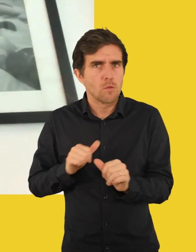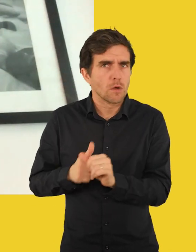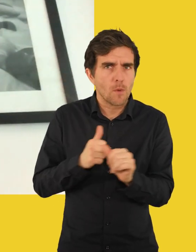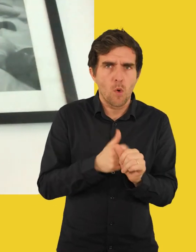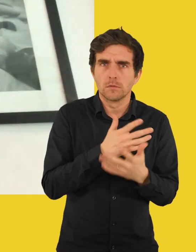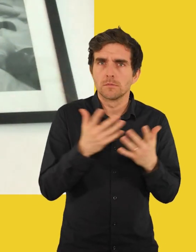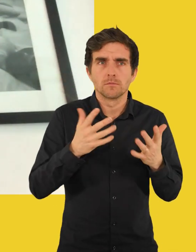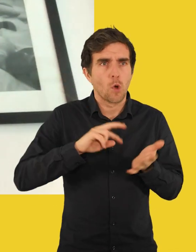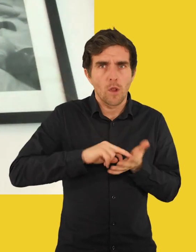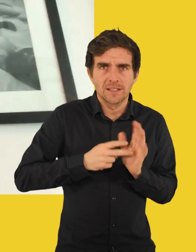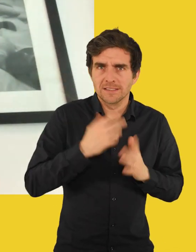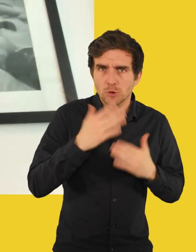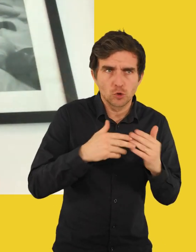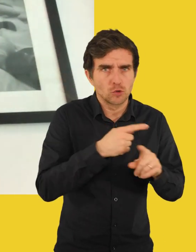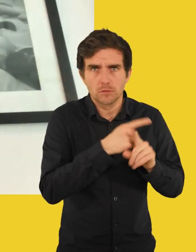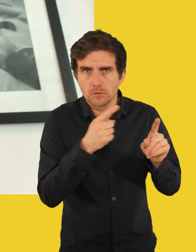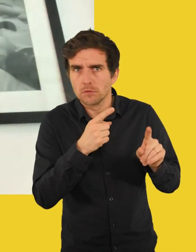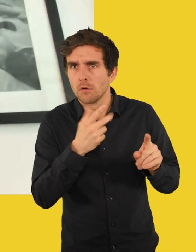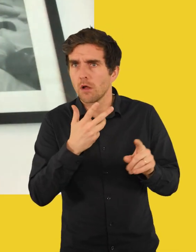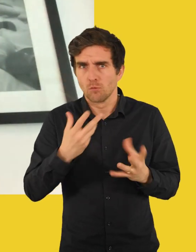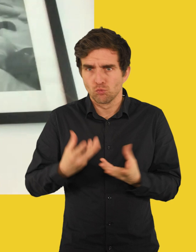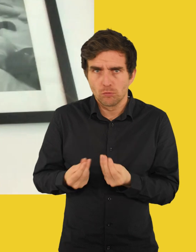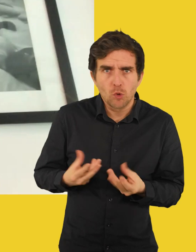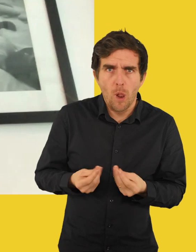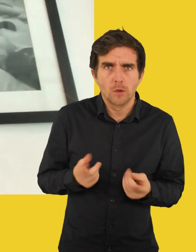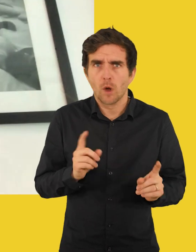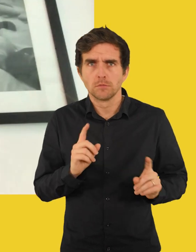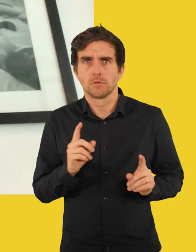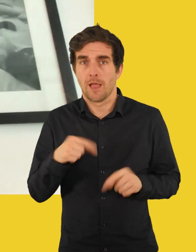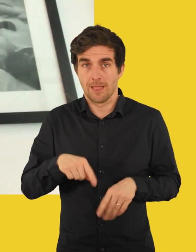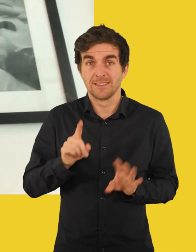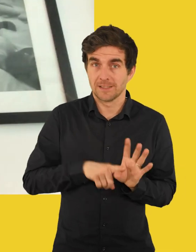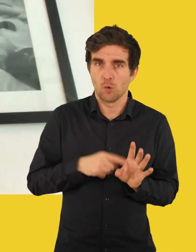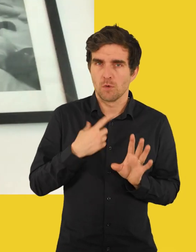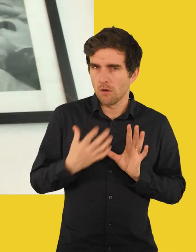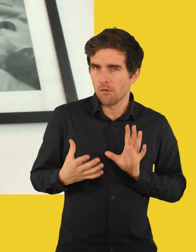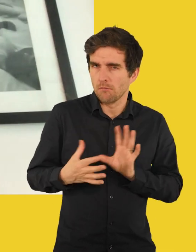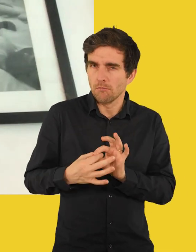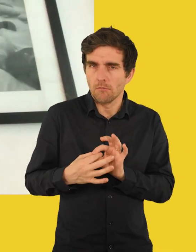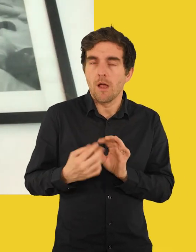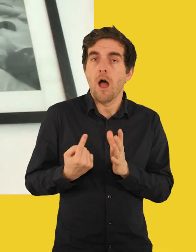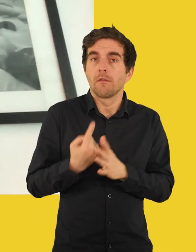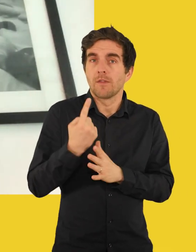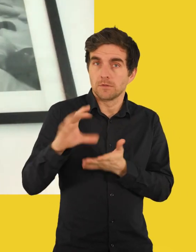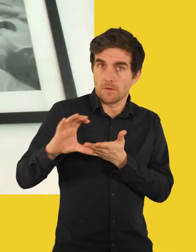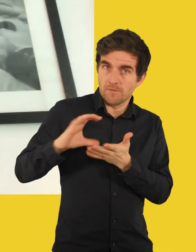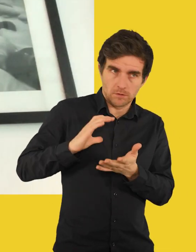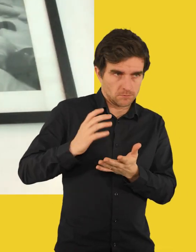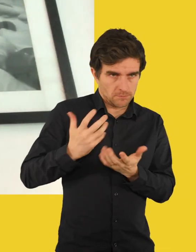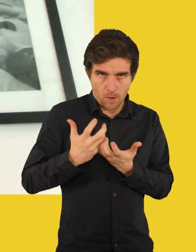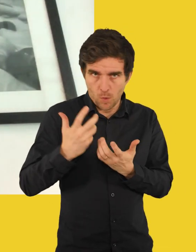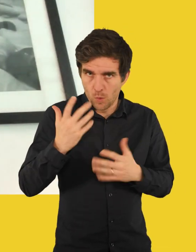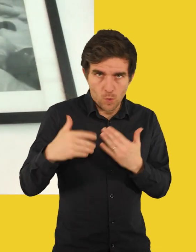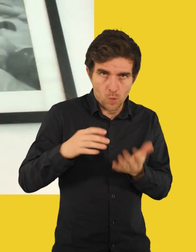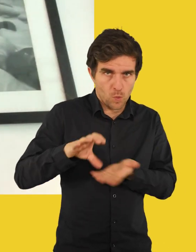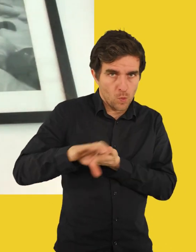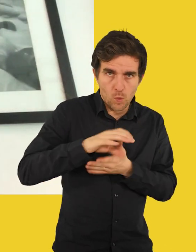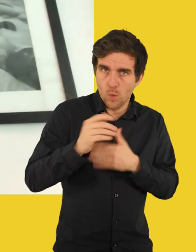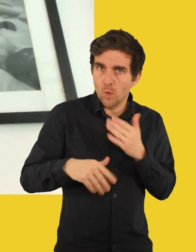in which we can support organizers with resources? And this year we co-designed an event fund,